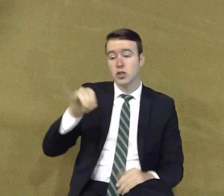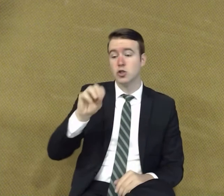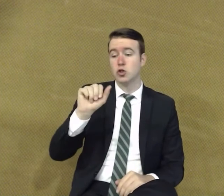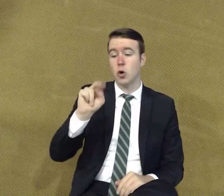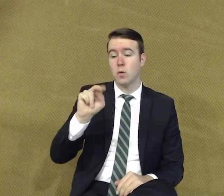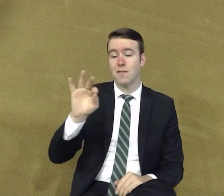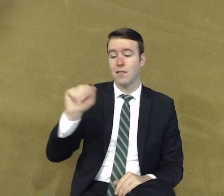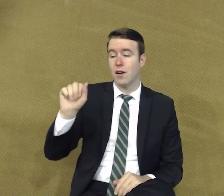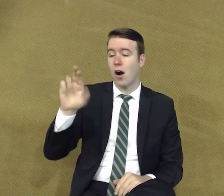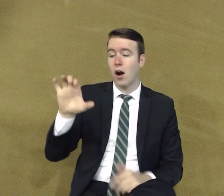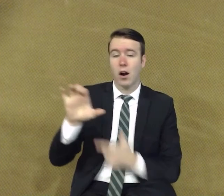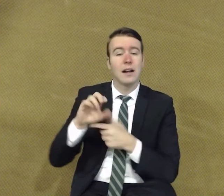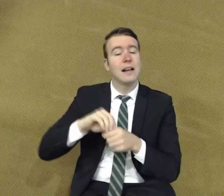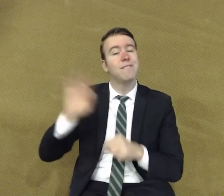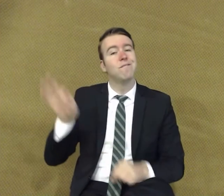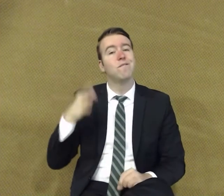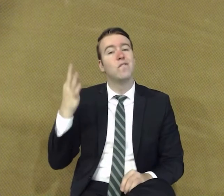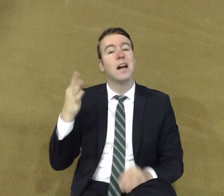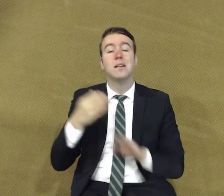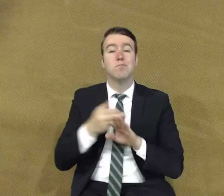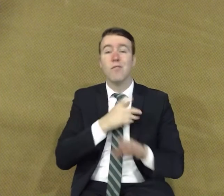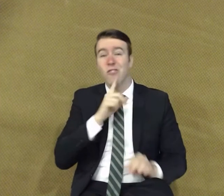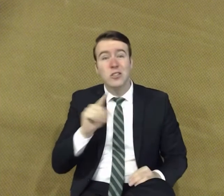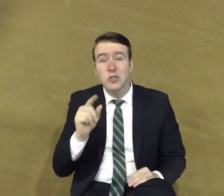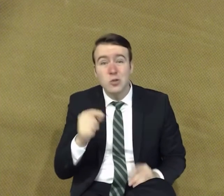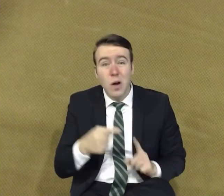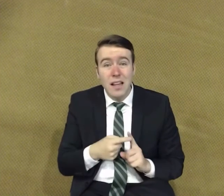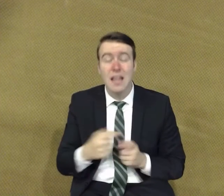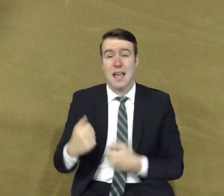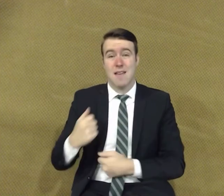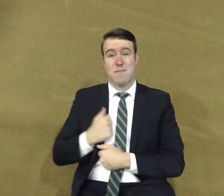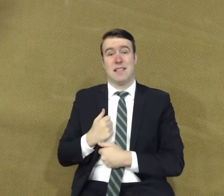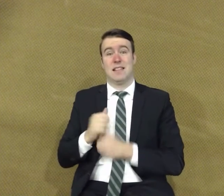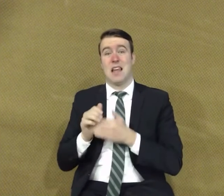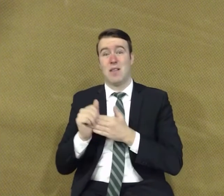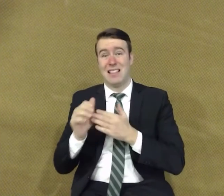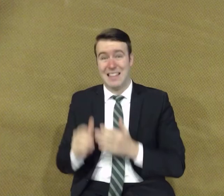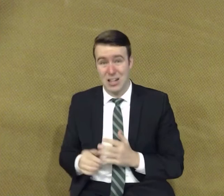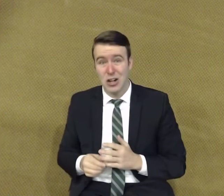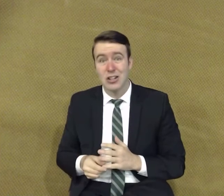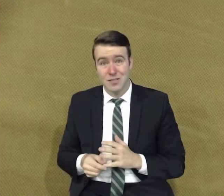Arc in France, before she was 20 years old, was a military leader